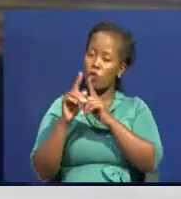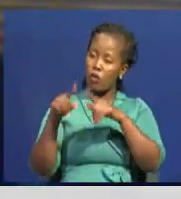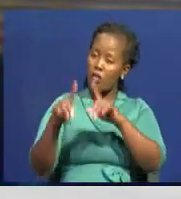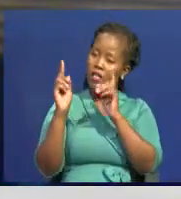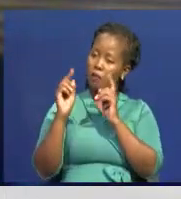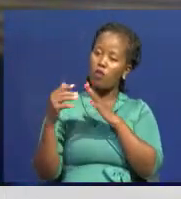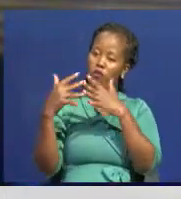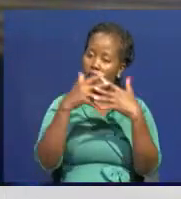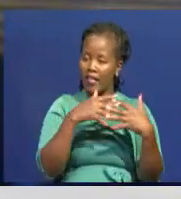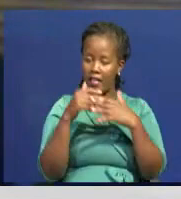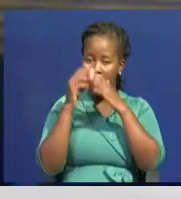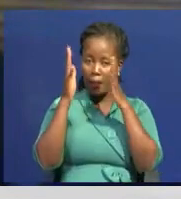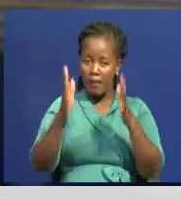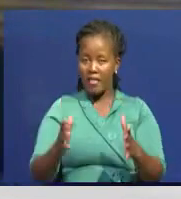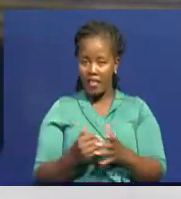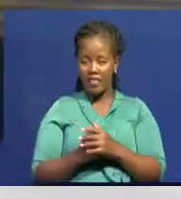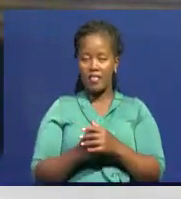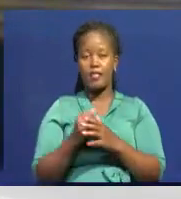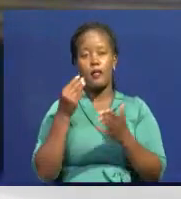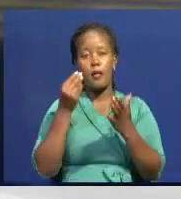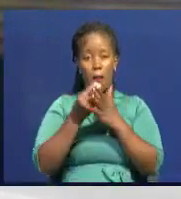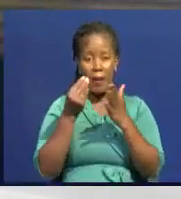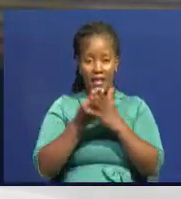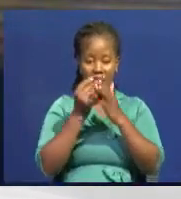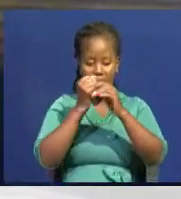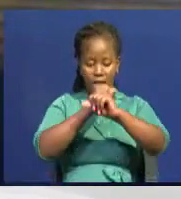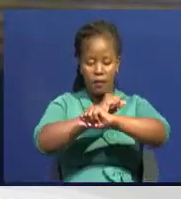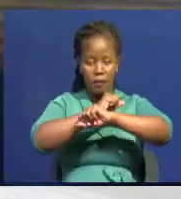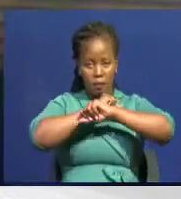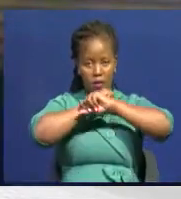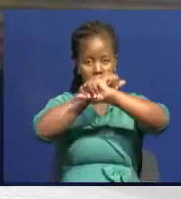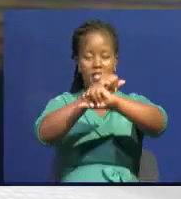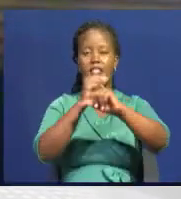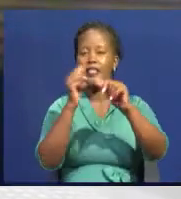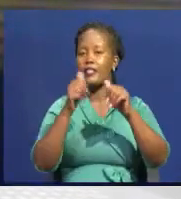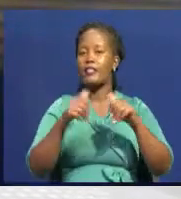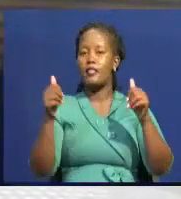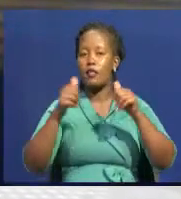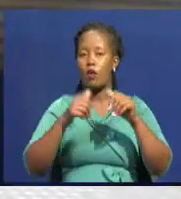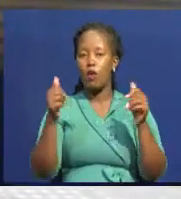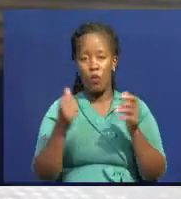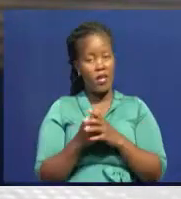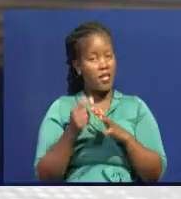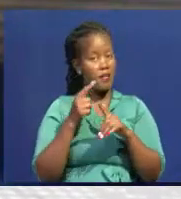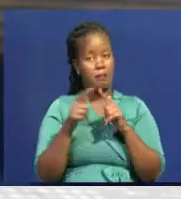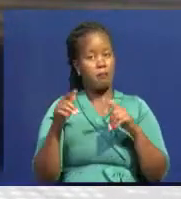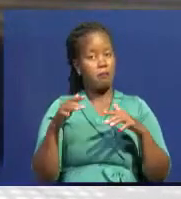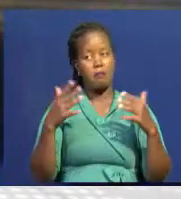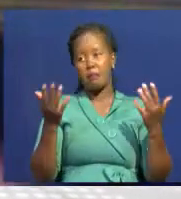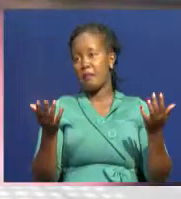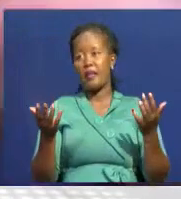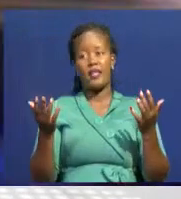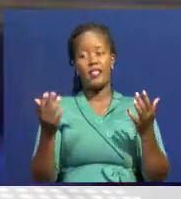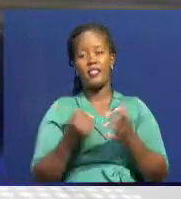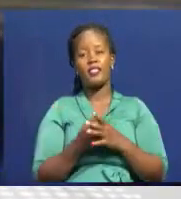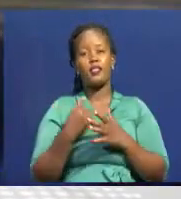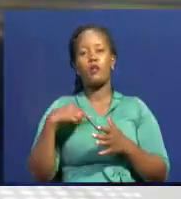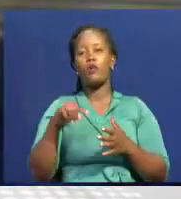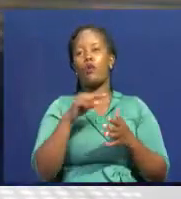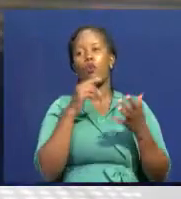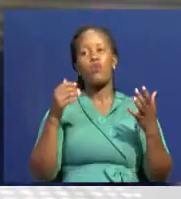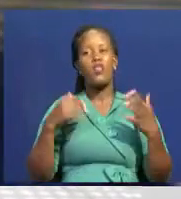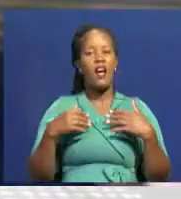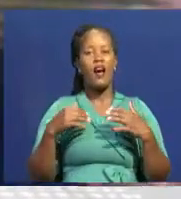US government protects their money. It will make sure that that money is taken care of. But at the end of the day, then we have